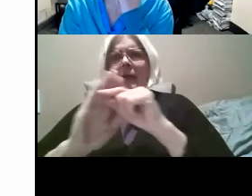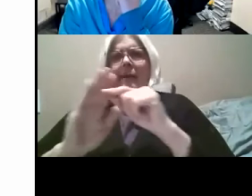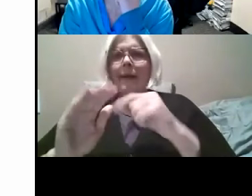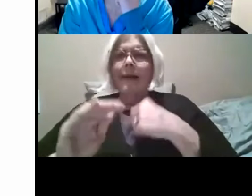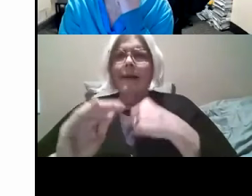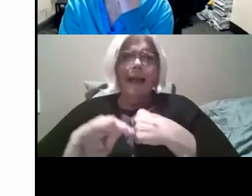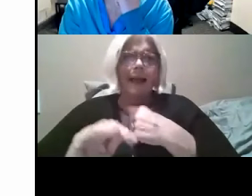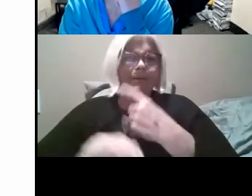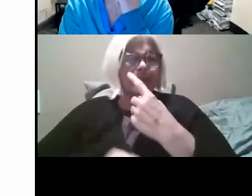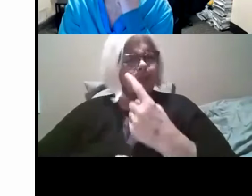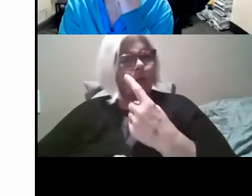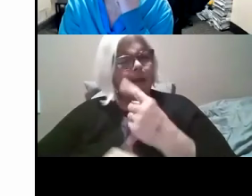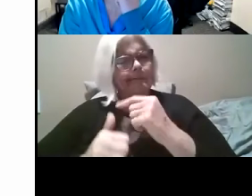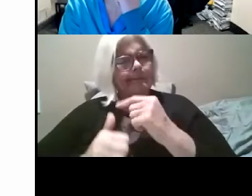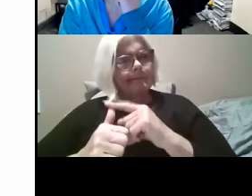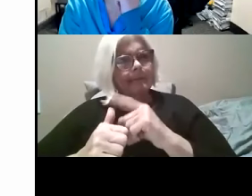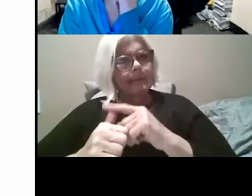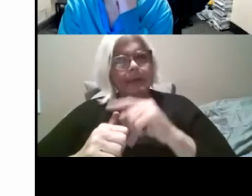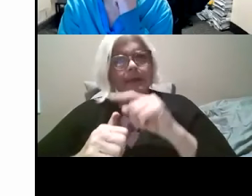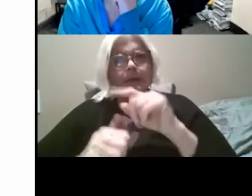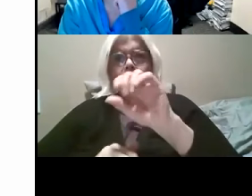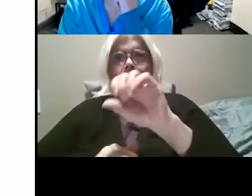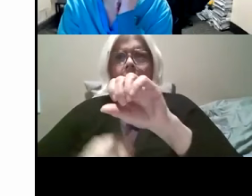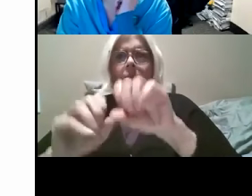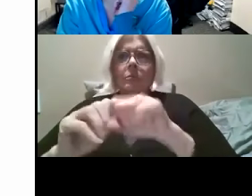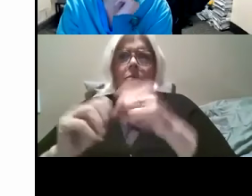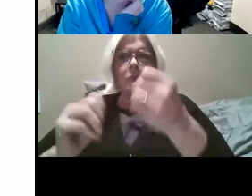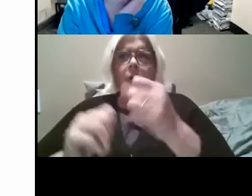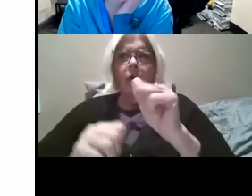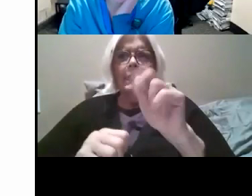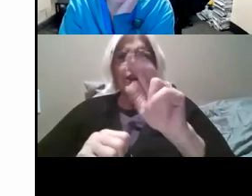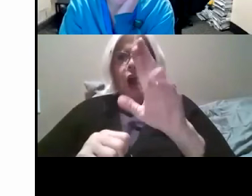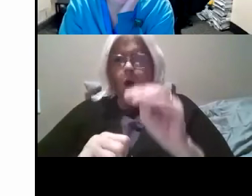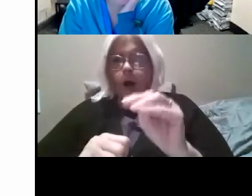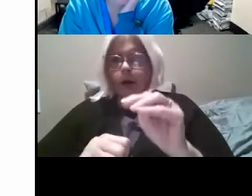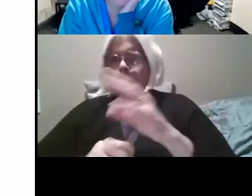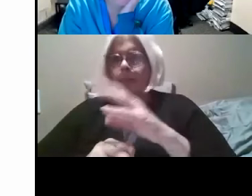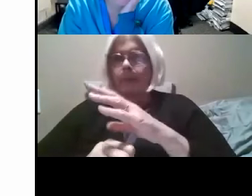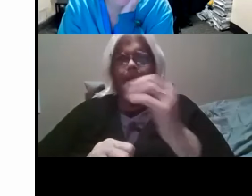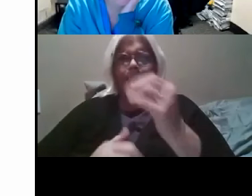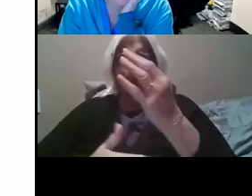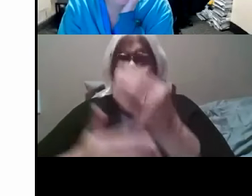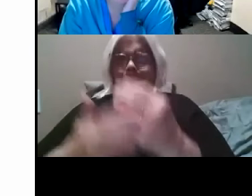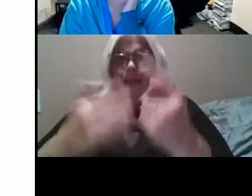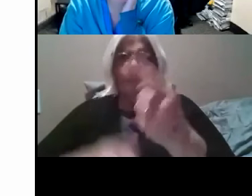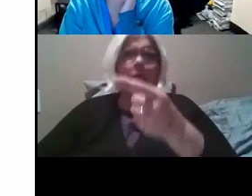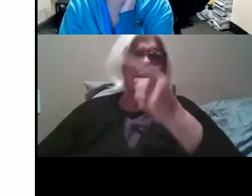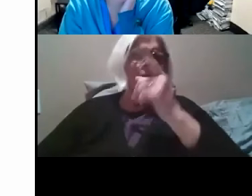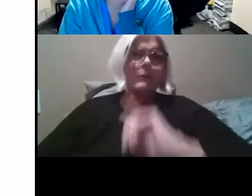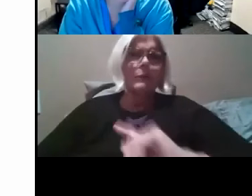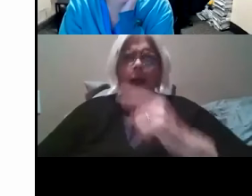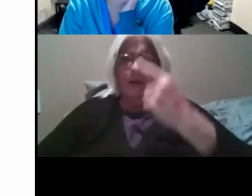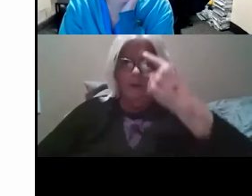coin. I don't know if it was a penny, but obviously not related to the vaccine, kids being kids.